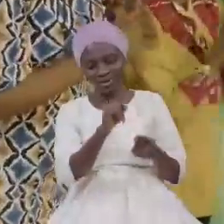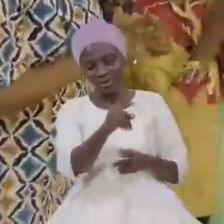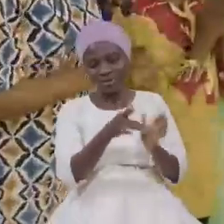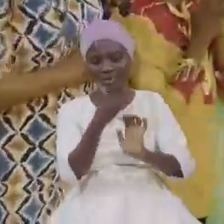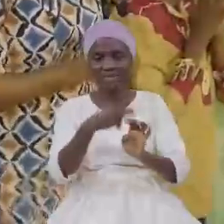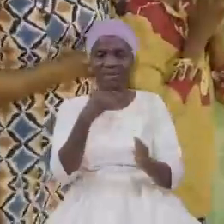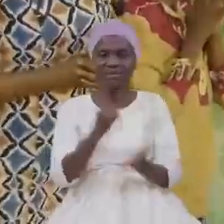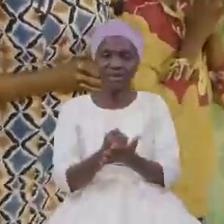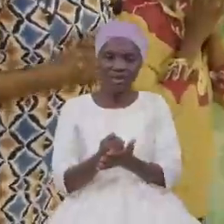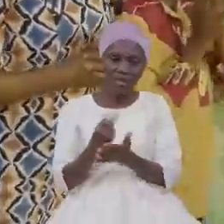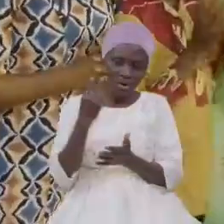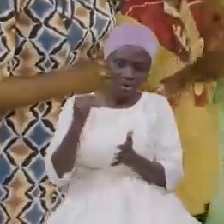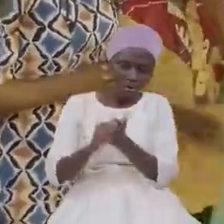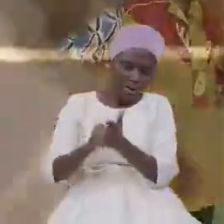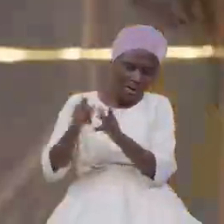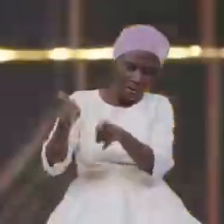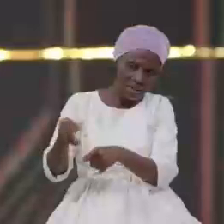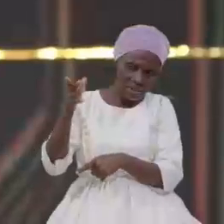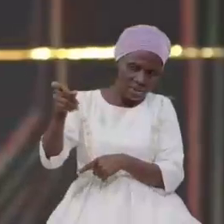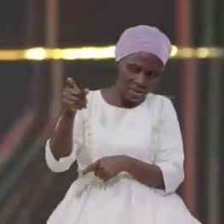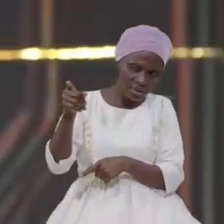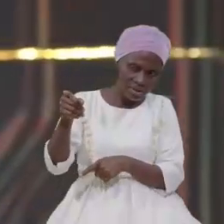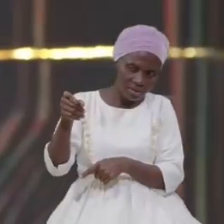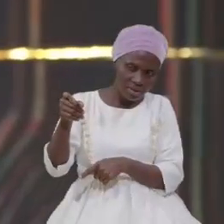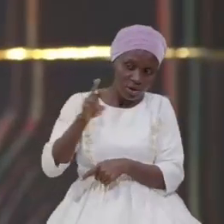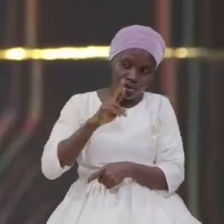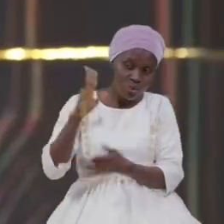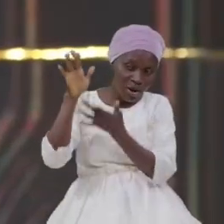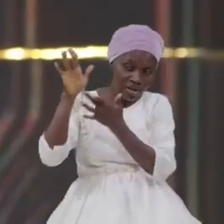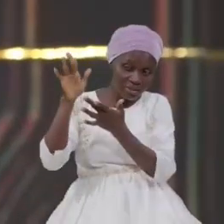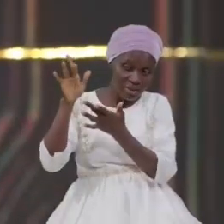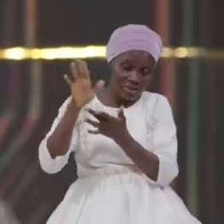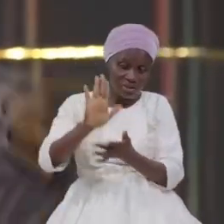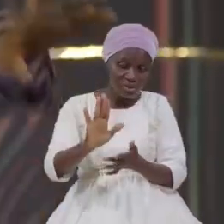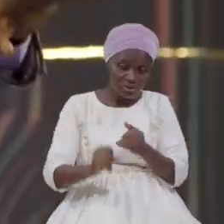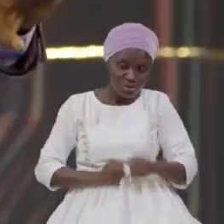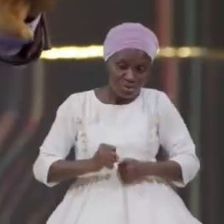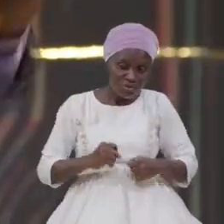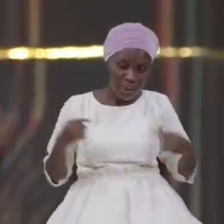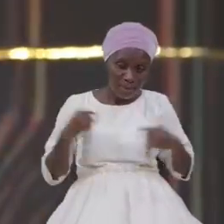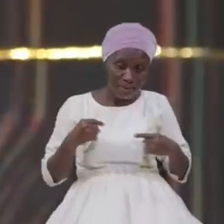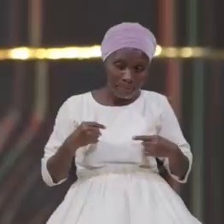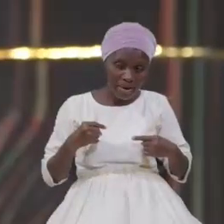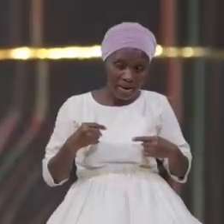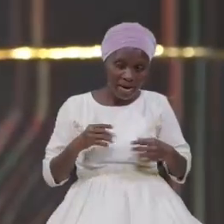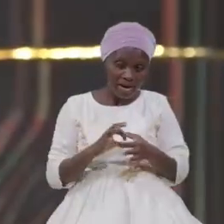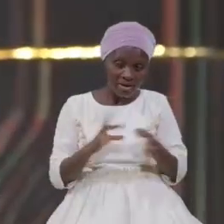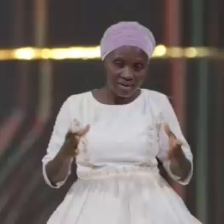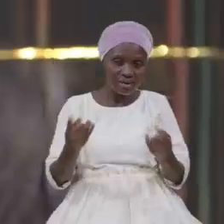that fellow there. You're expecting your suffering pain. Release is coming your